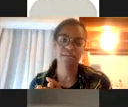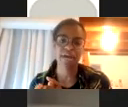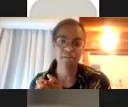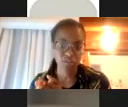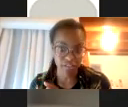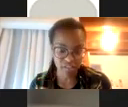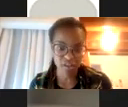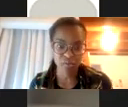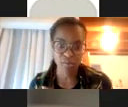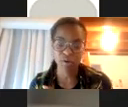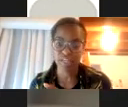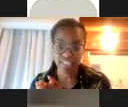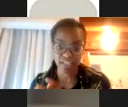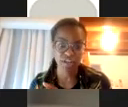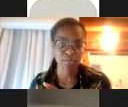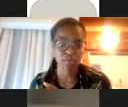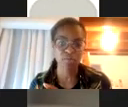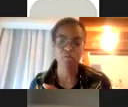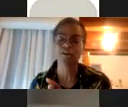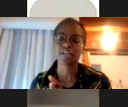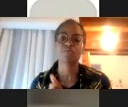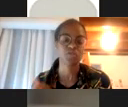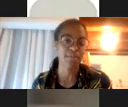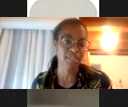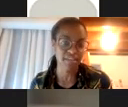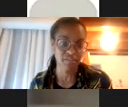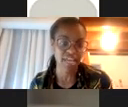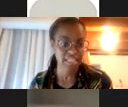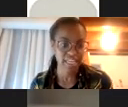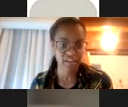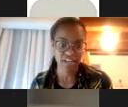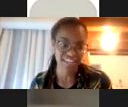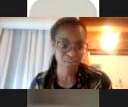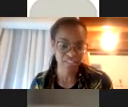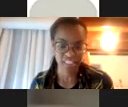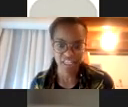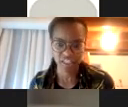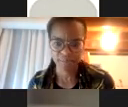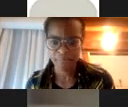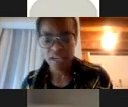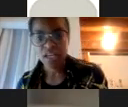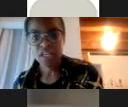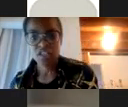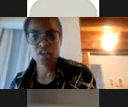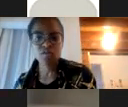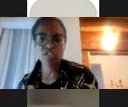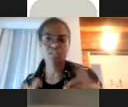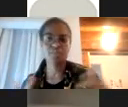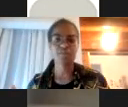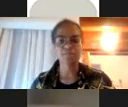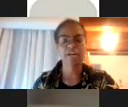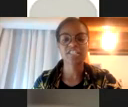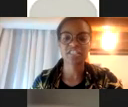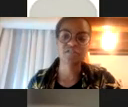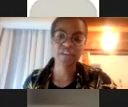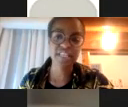for Family Power's Ground Zero report. It is an incredible report, and we will drop the link for that later in the presentation. So to